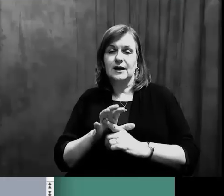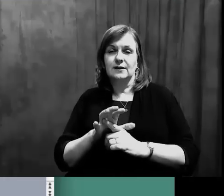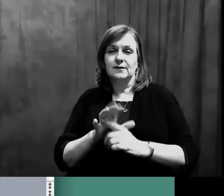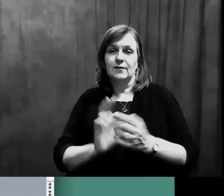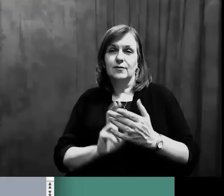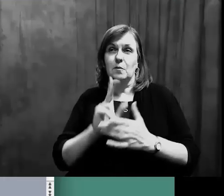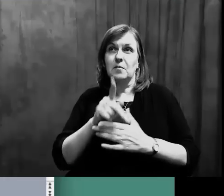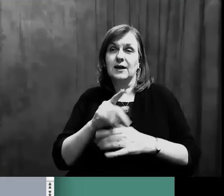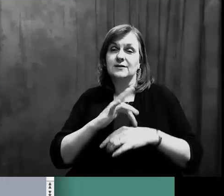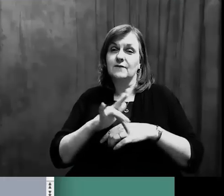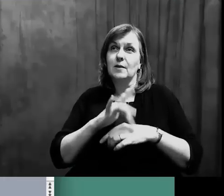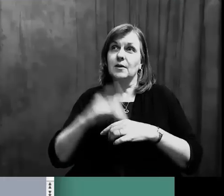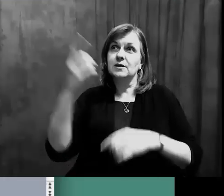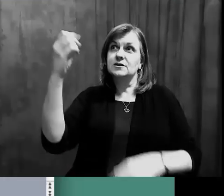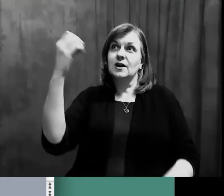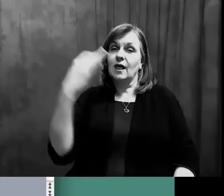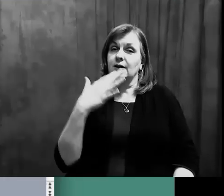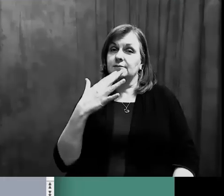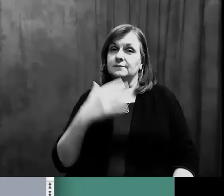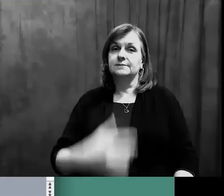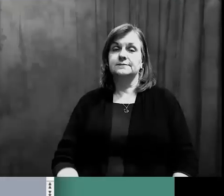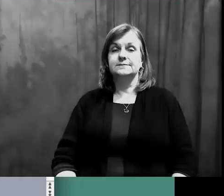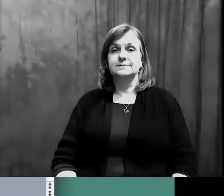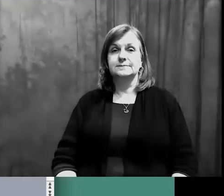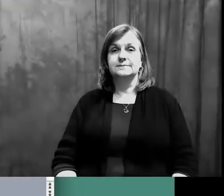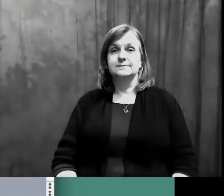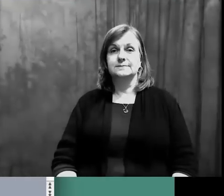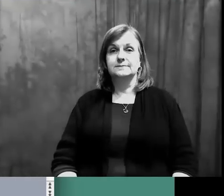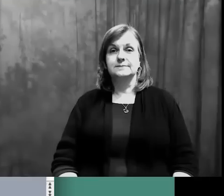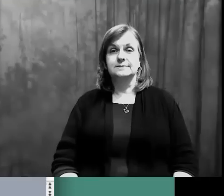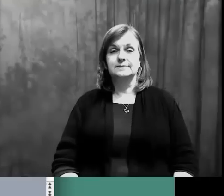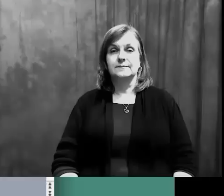for availability of sunlight to our plant?